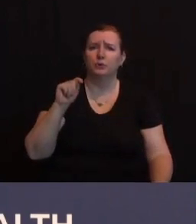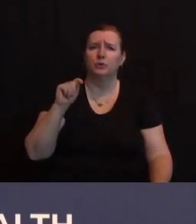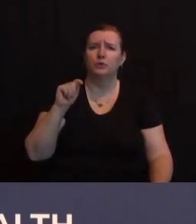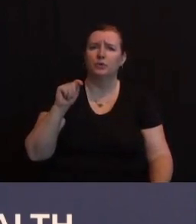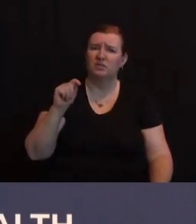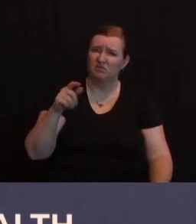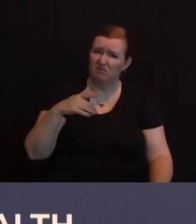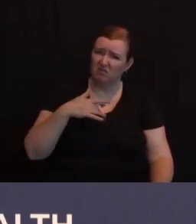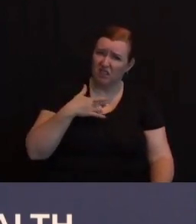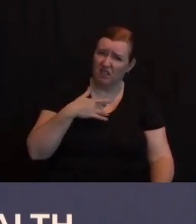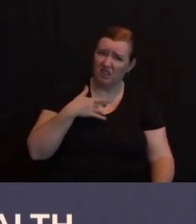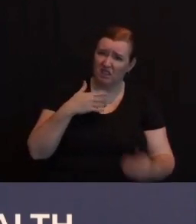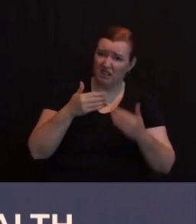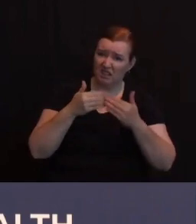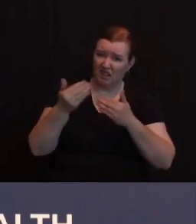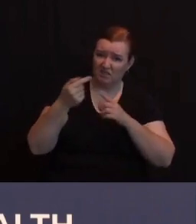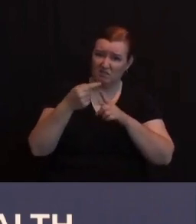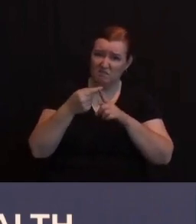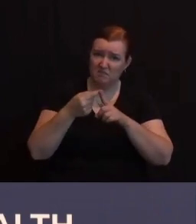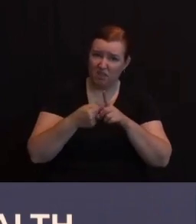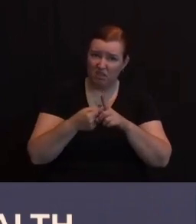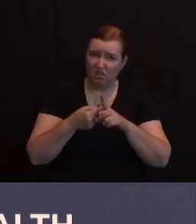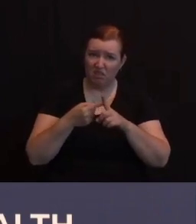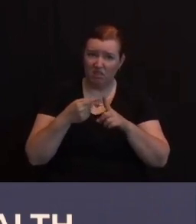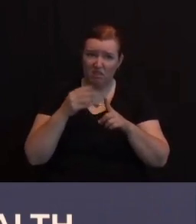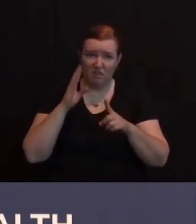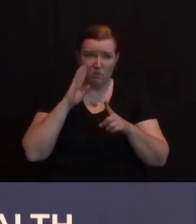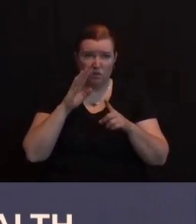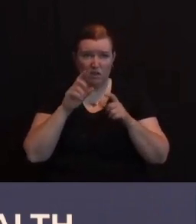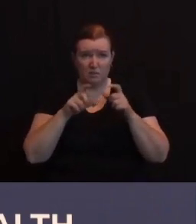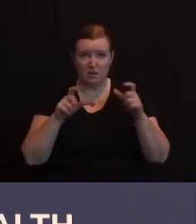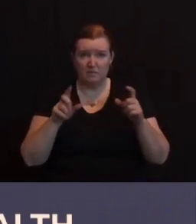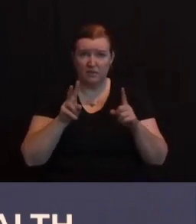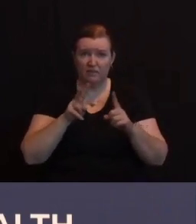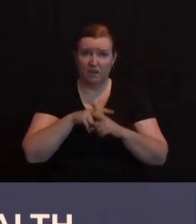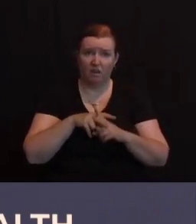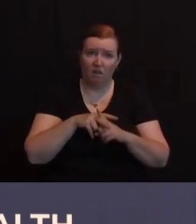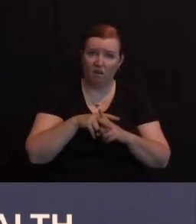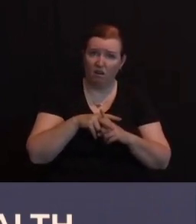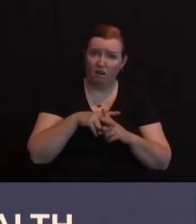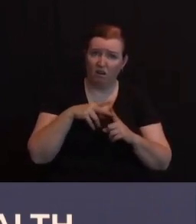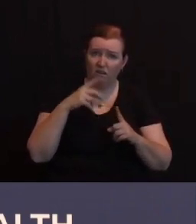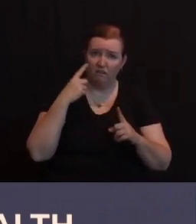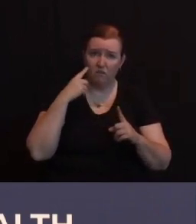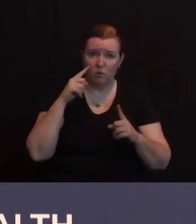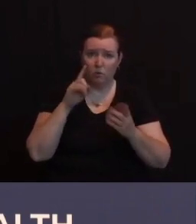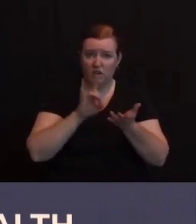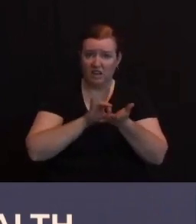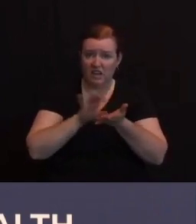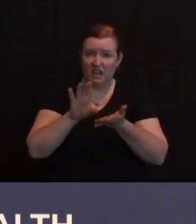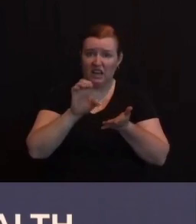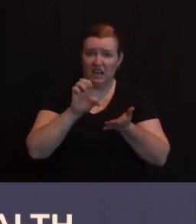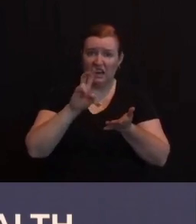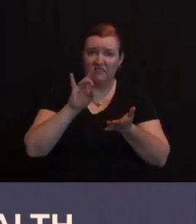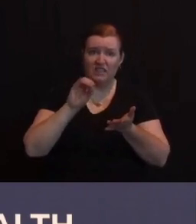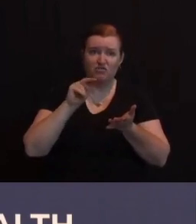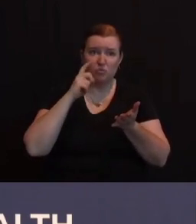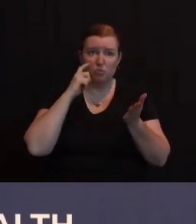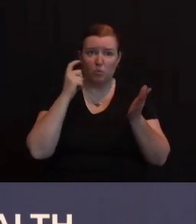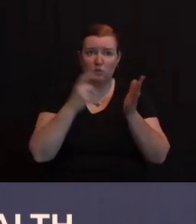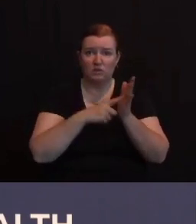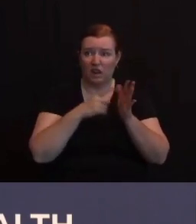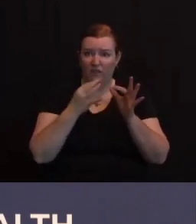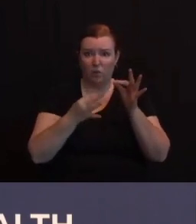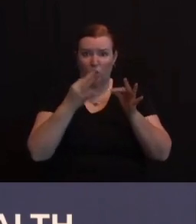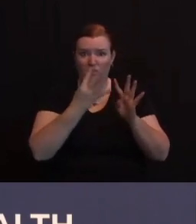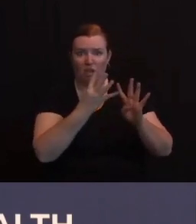month? And what's being done to prepare to deal with all these filings that are building up in landlord-tenant court? Also, we've heard from readers who say